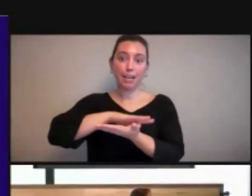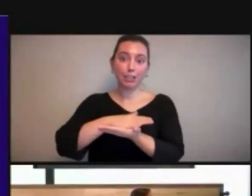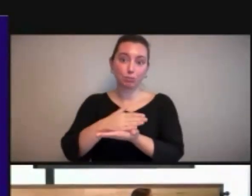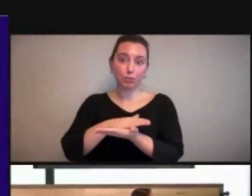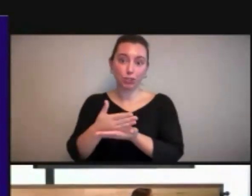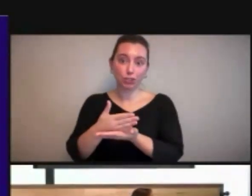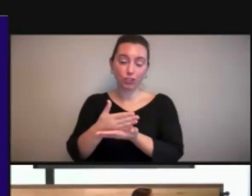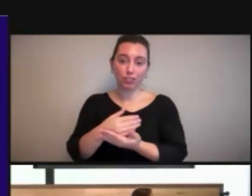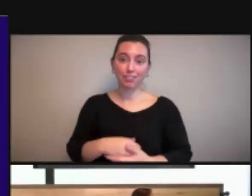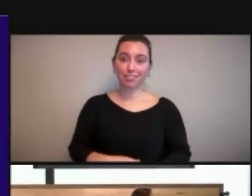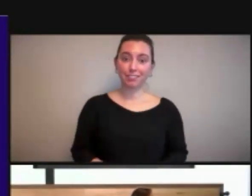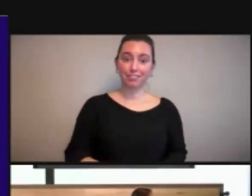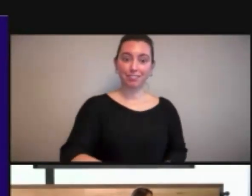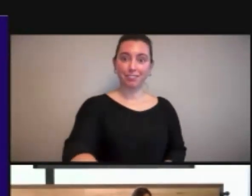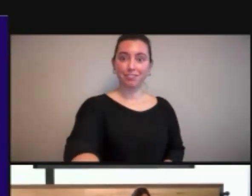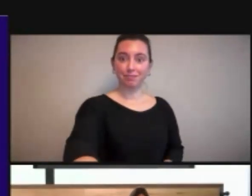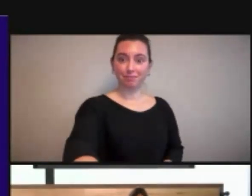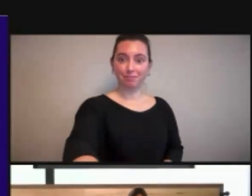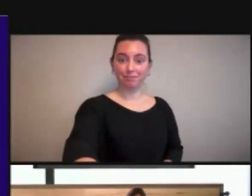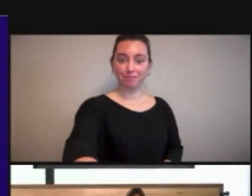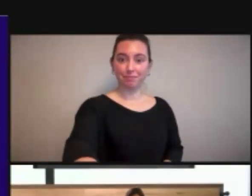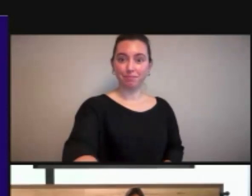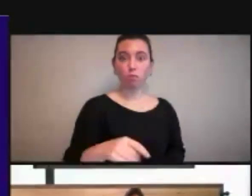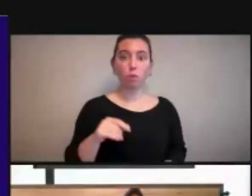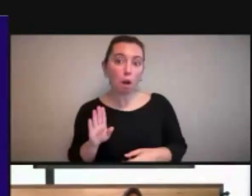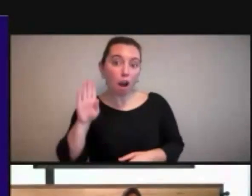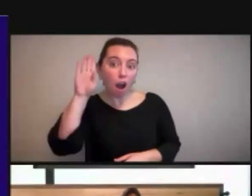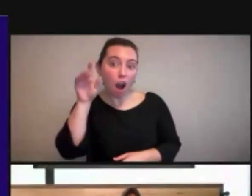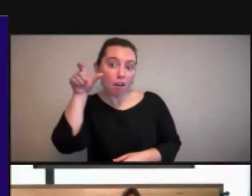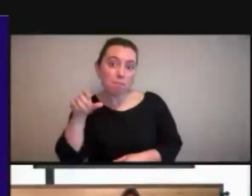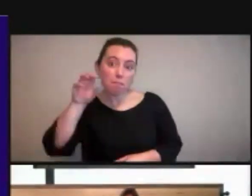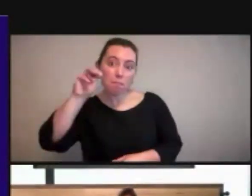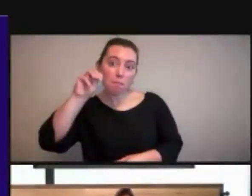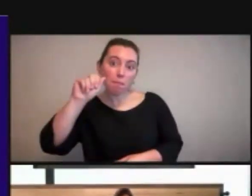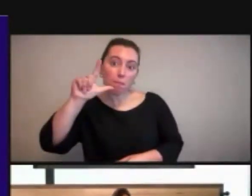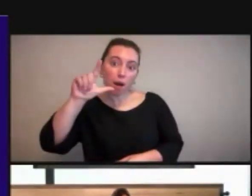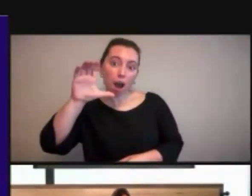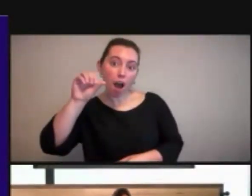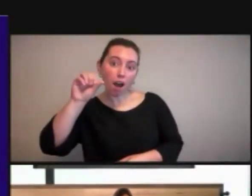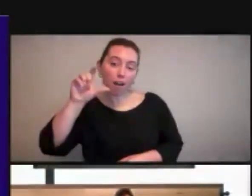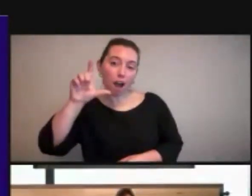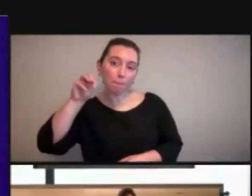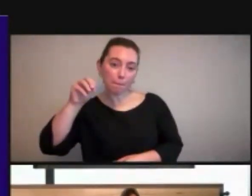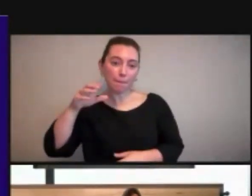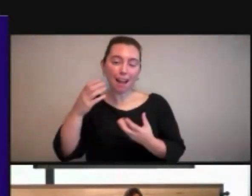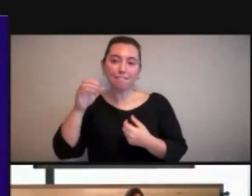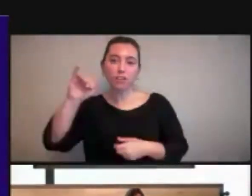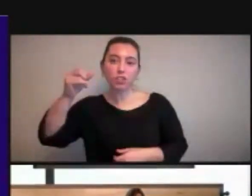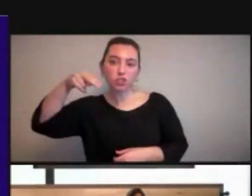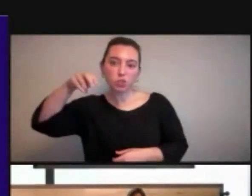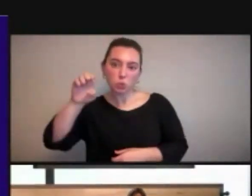Hello, Susanna. This is Malcolm. We're just working through some technical issues, getting June to join, and we'll be with you